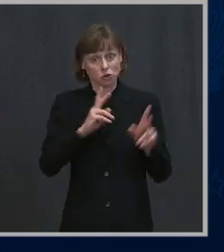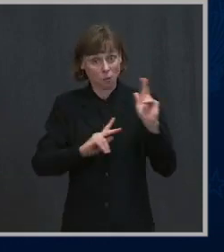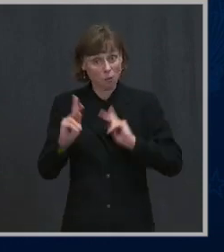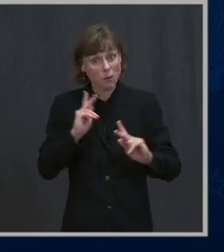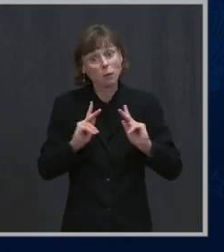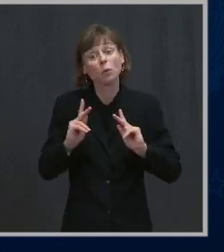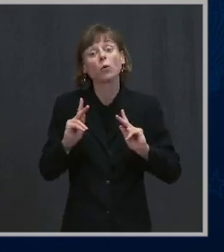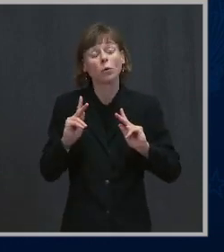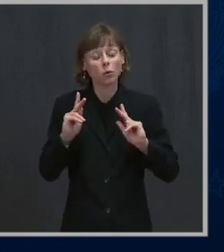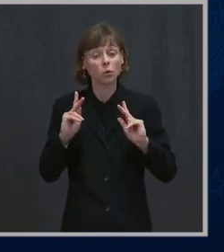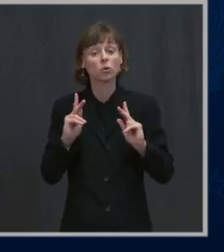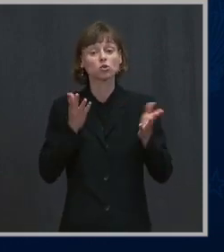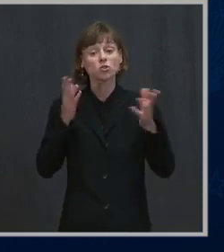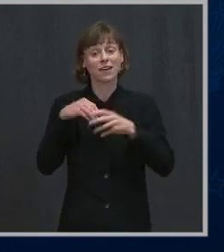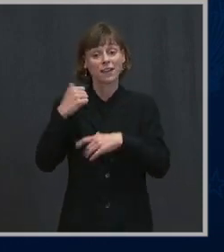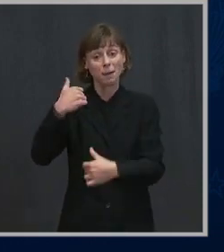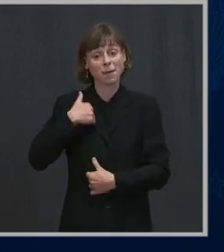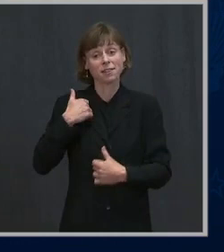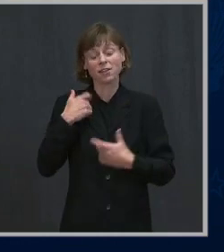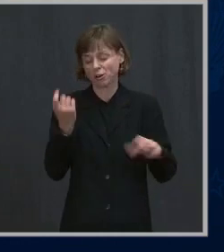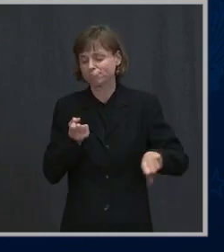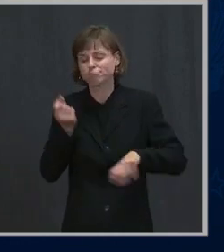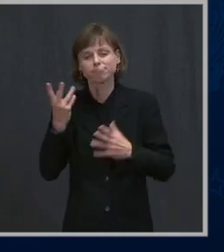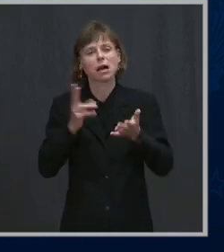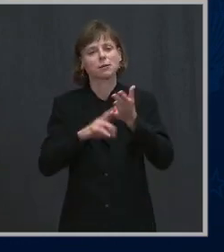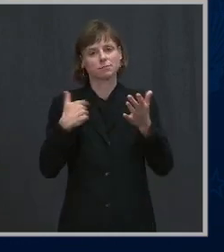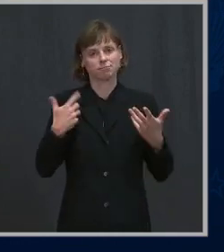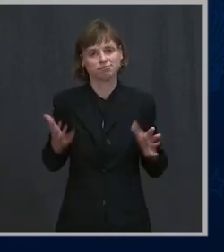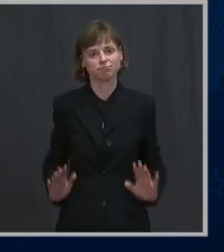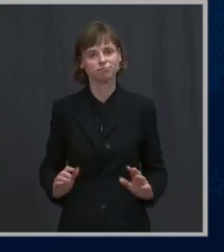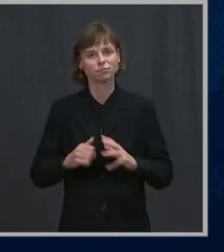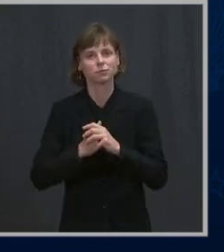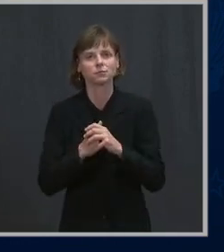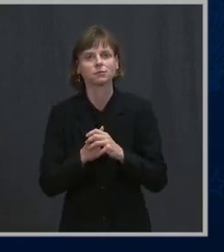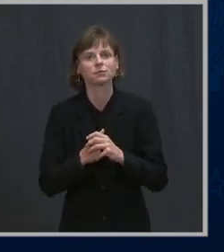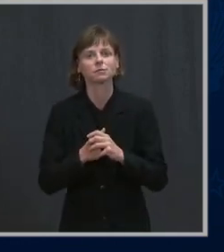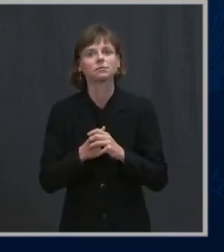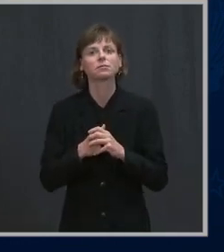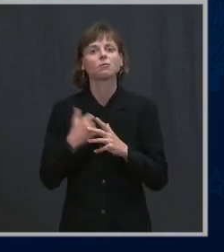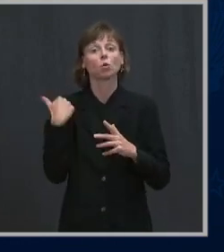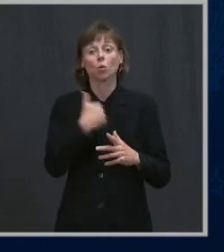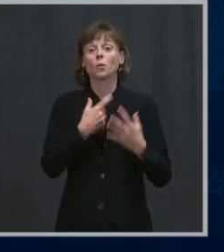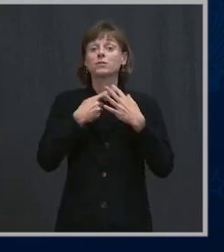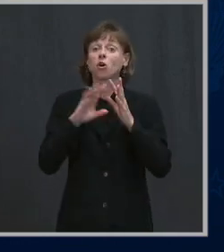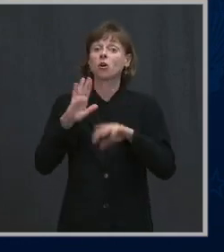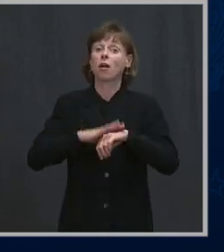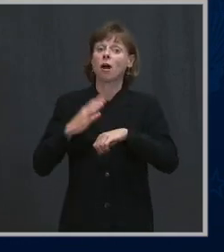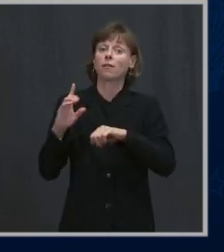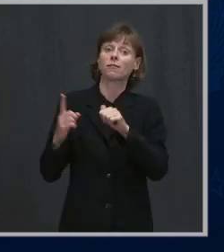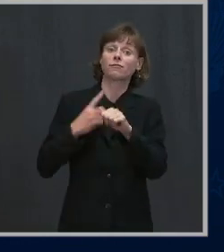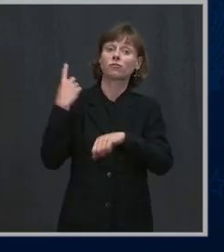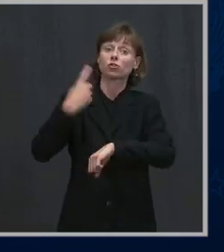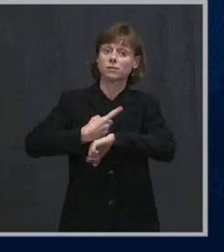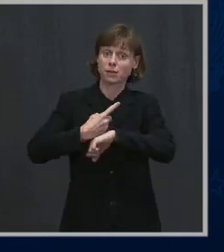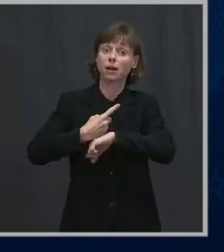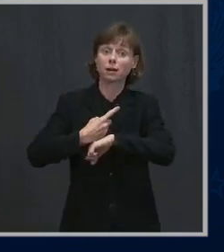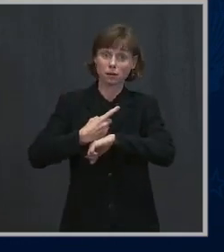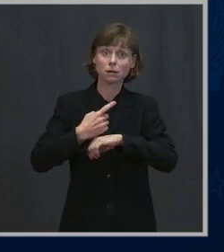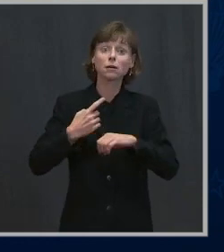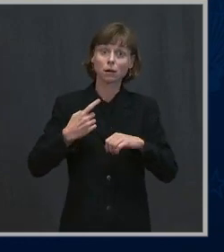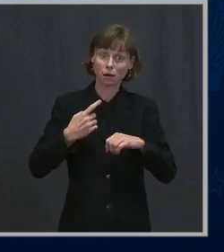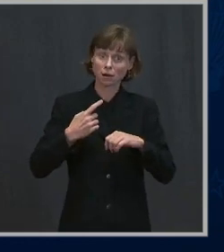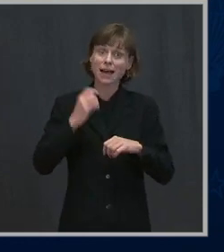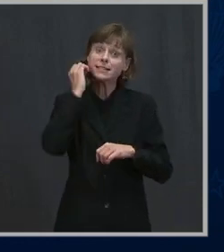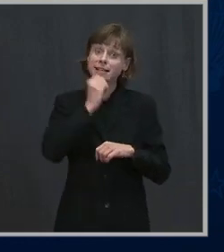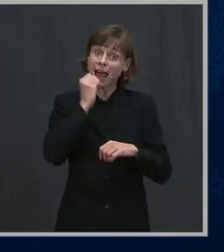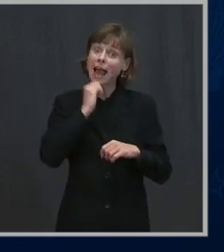our commitment to truth transparency accountability we stated on day one we started in day one with daily